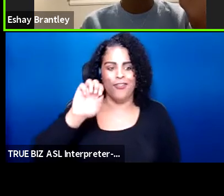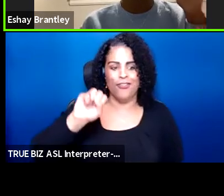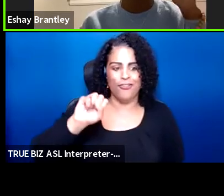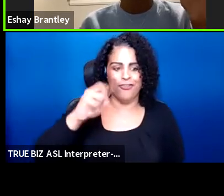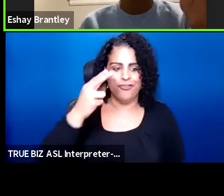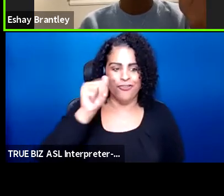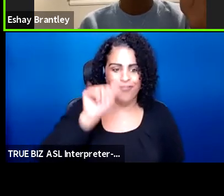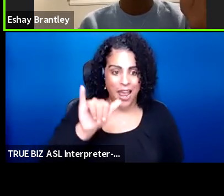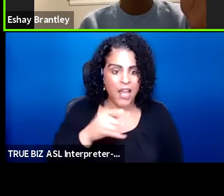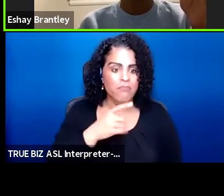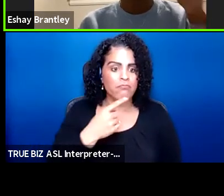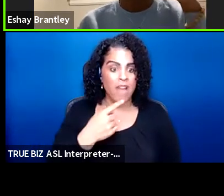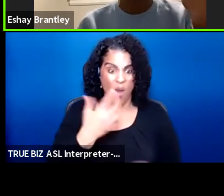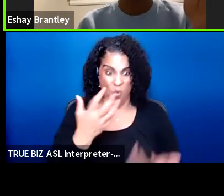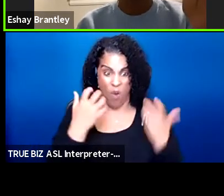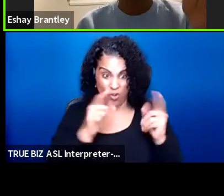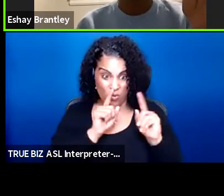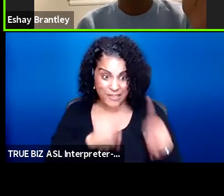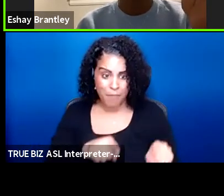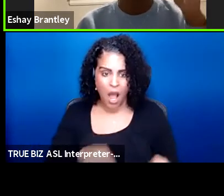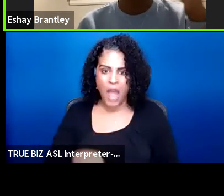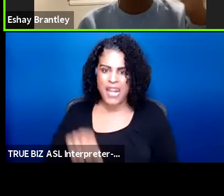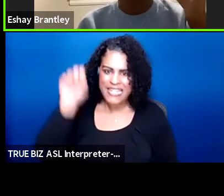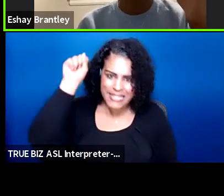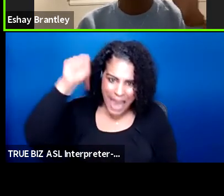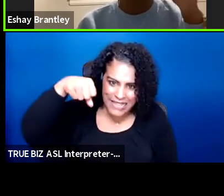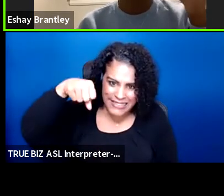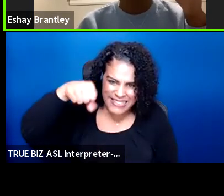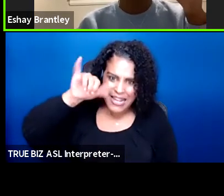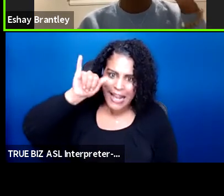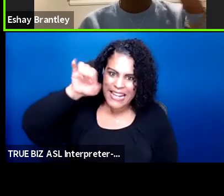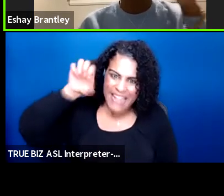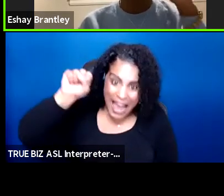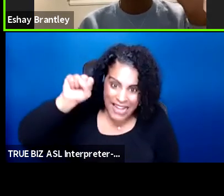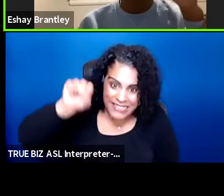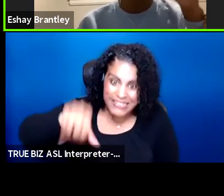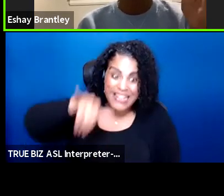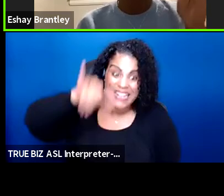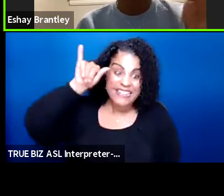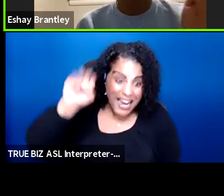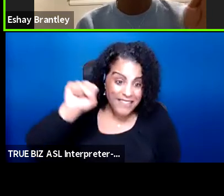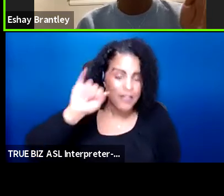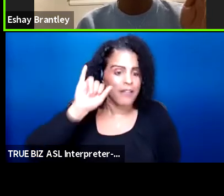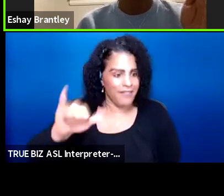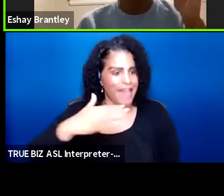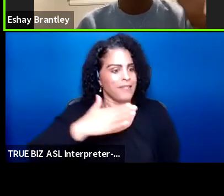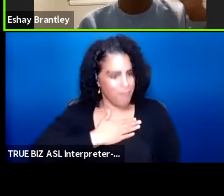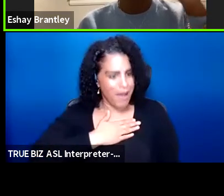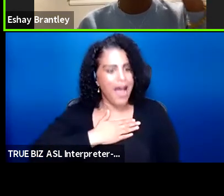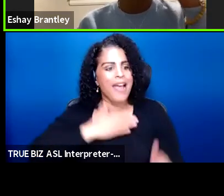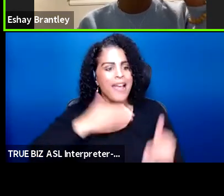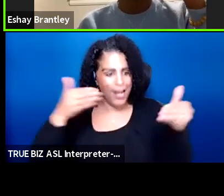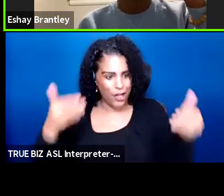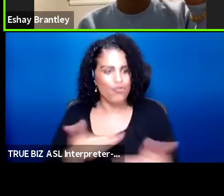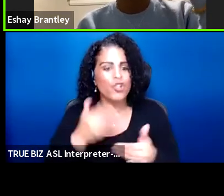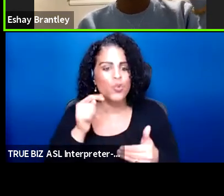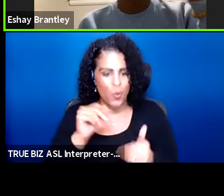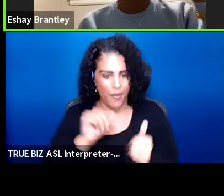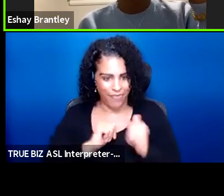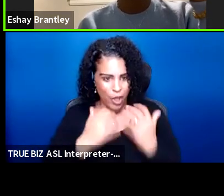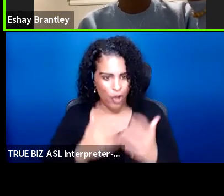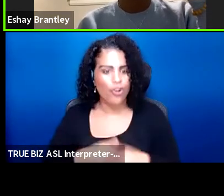I just want to say, yes. Yes. Yes. That was my entry to theater. Shout out to Crystal Spring